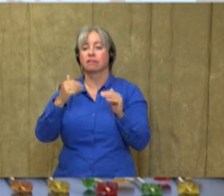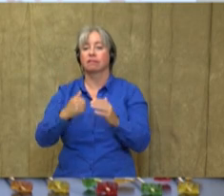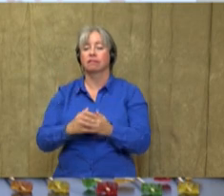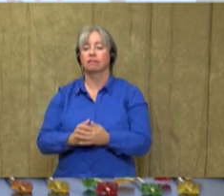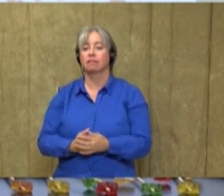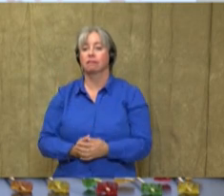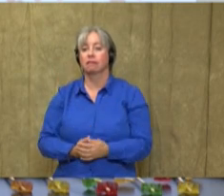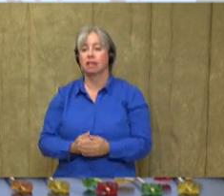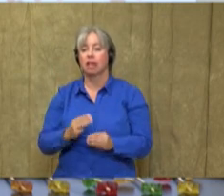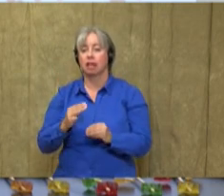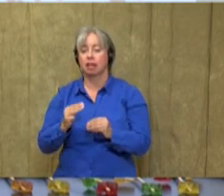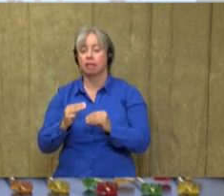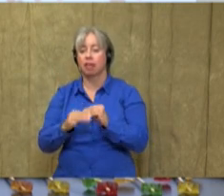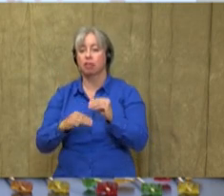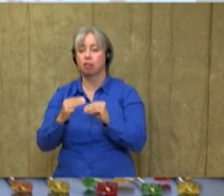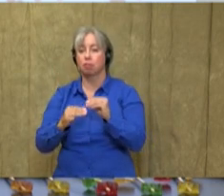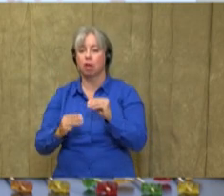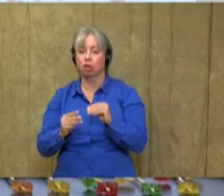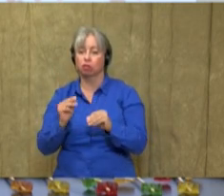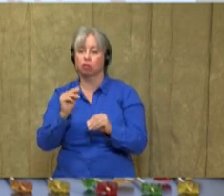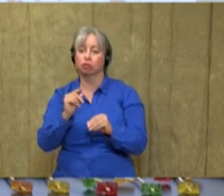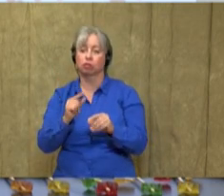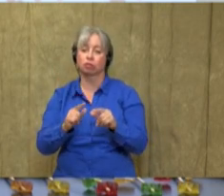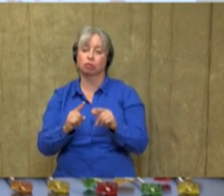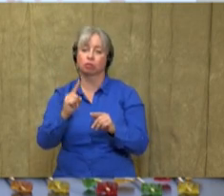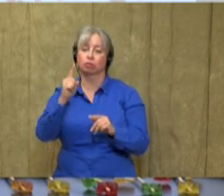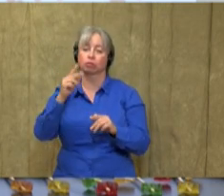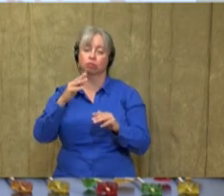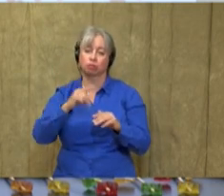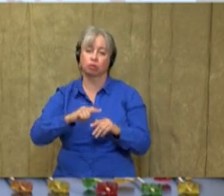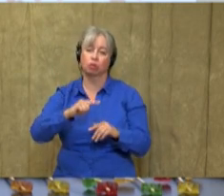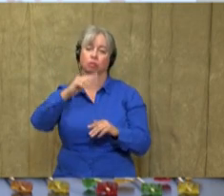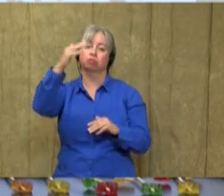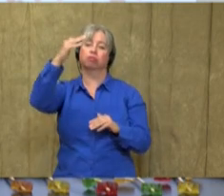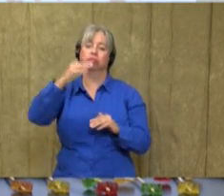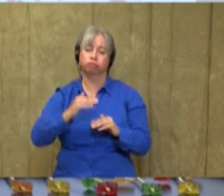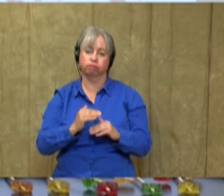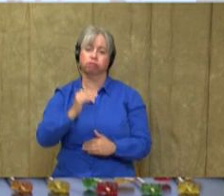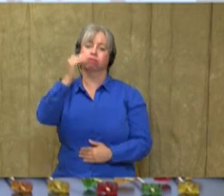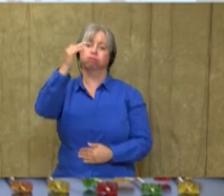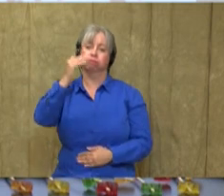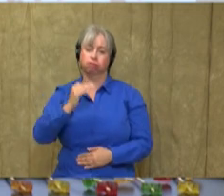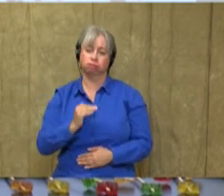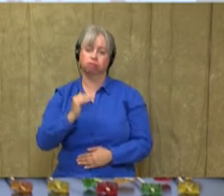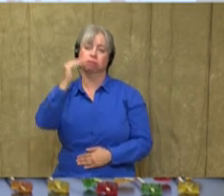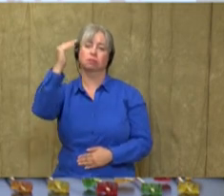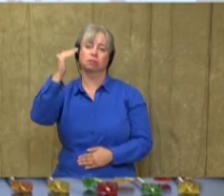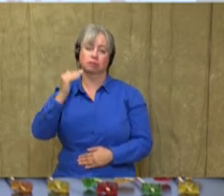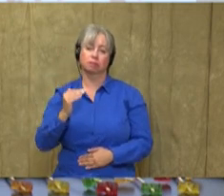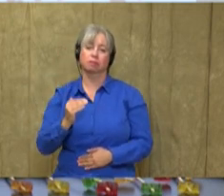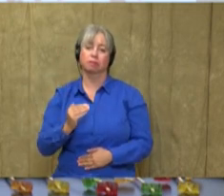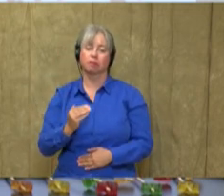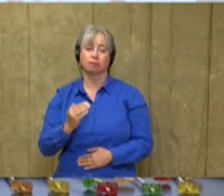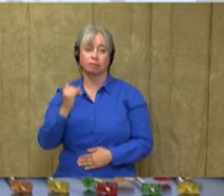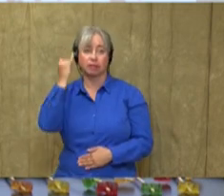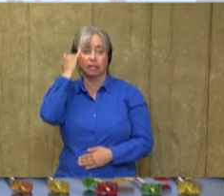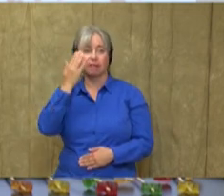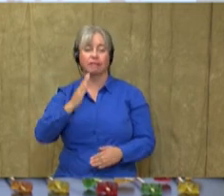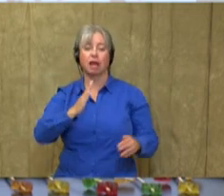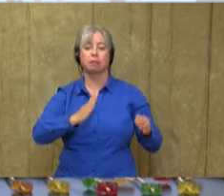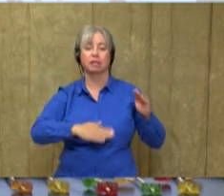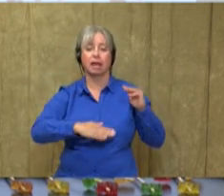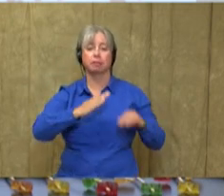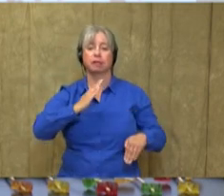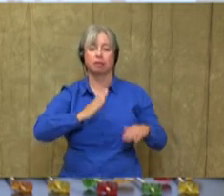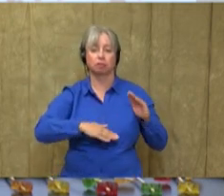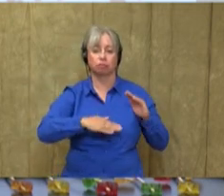the molecules, in turn, transfer that energy back and forth. So if I'm continuously tapping on my drum, the